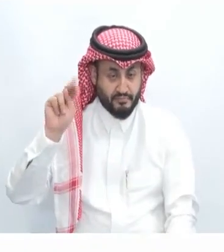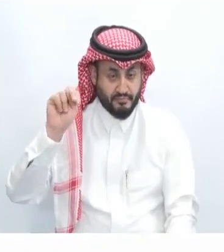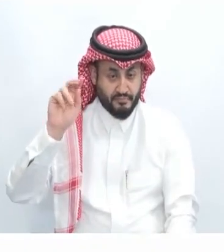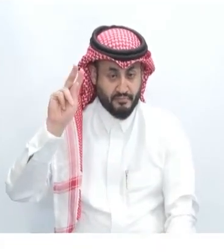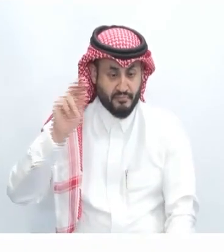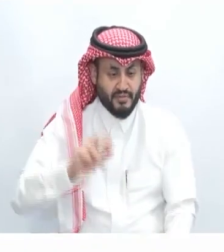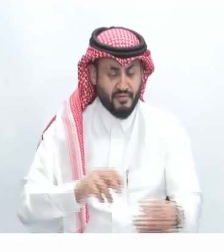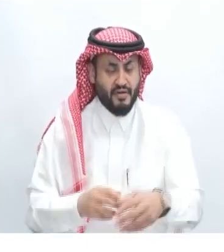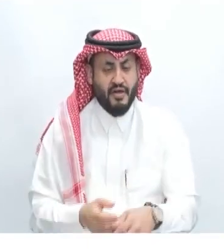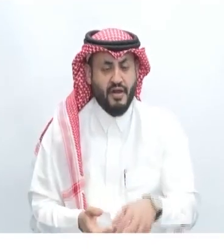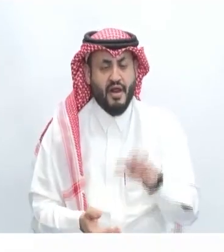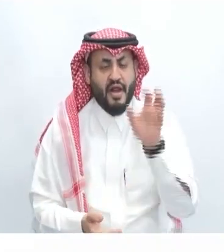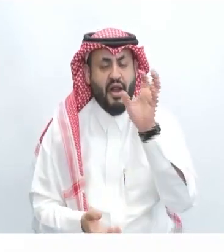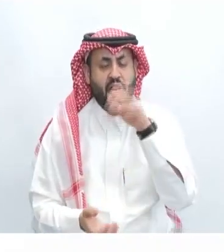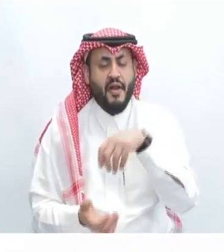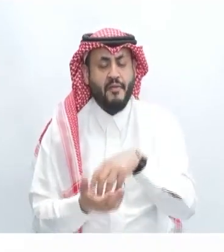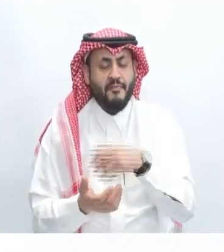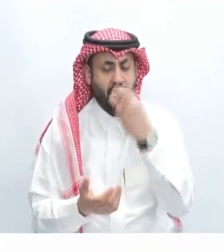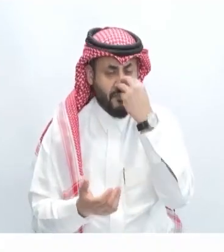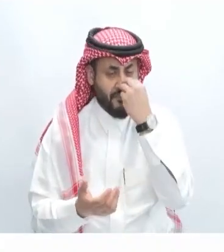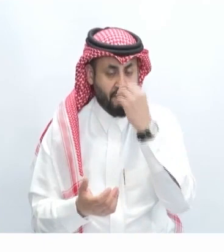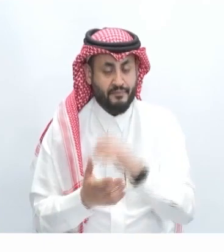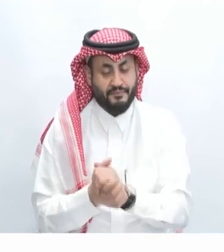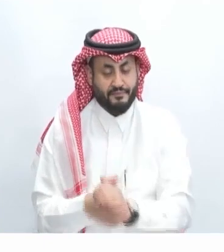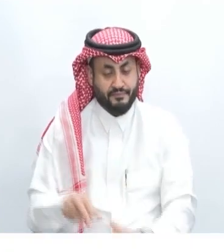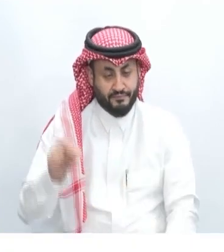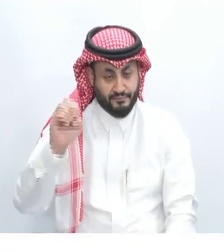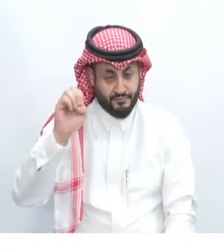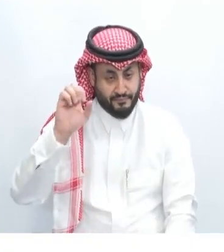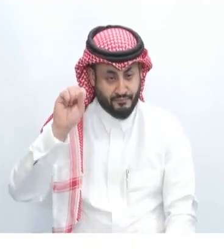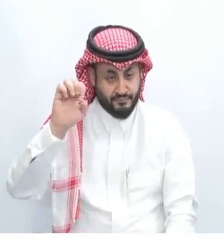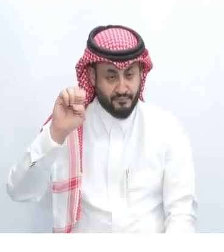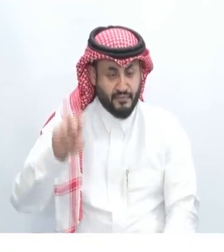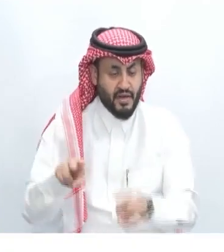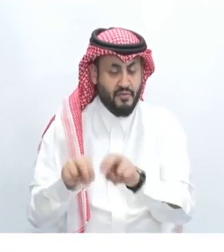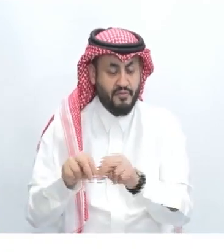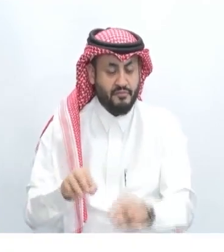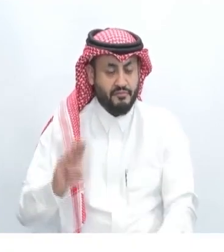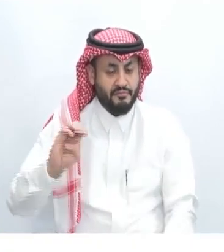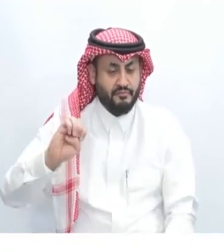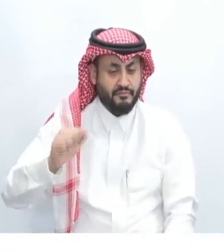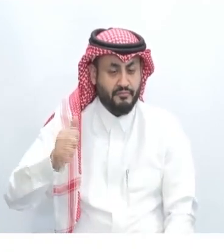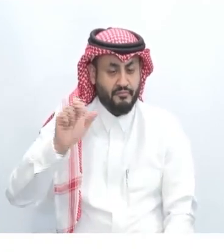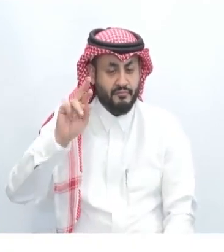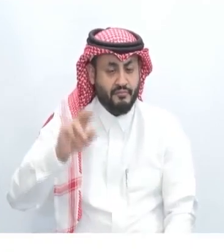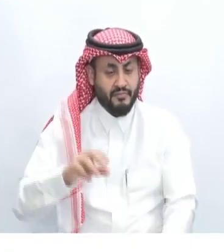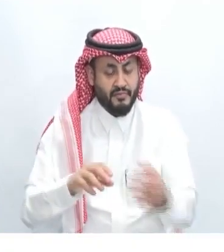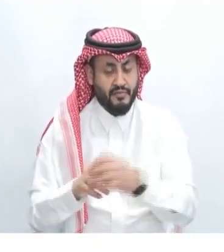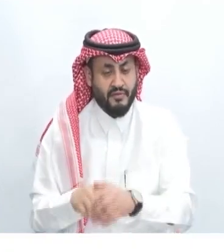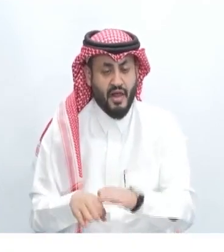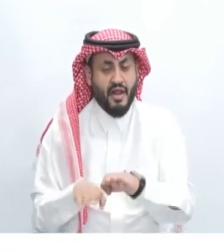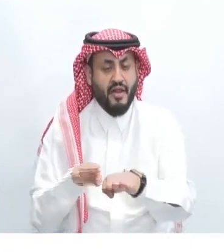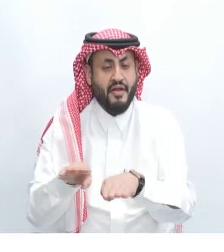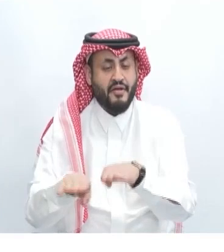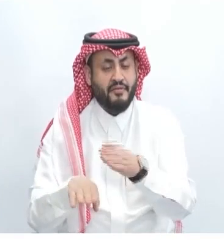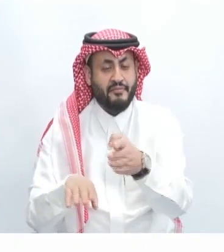bear nose. The bear nose. This one here is the bear nose. Also, we did learn about